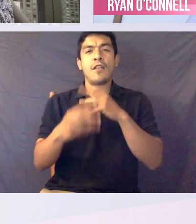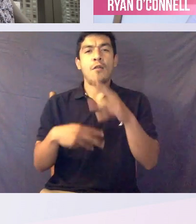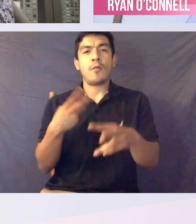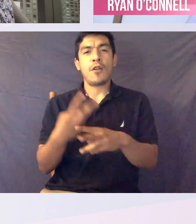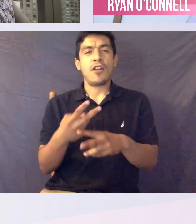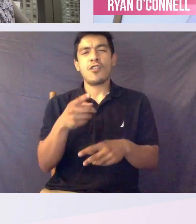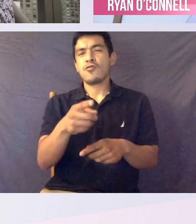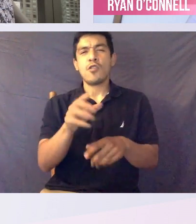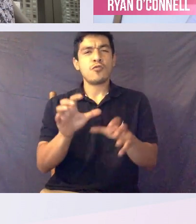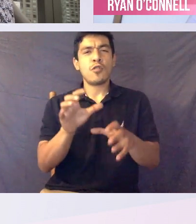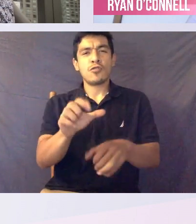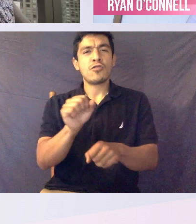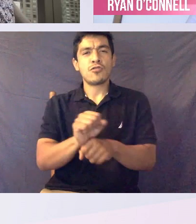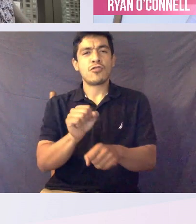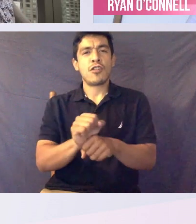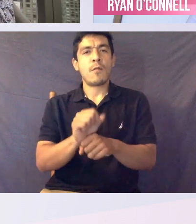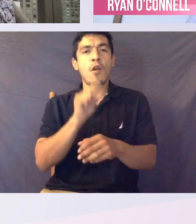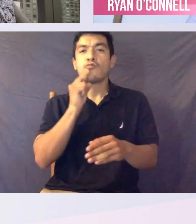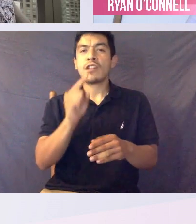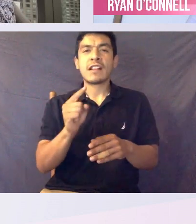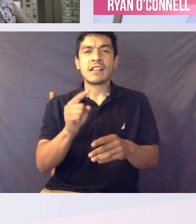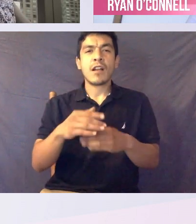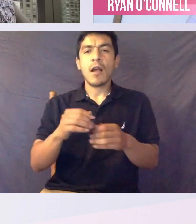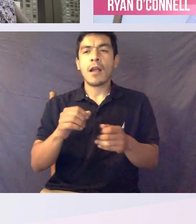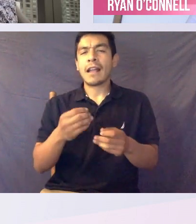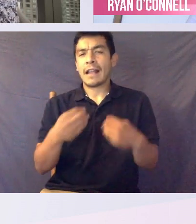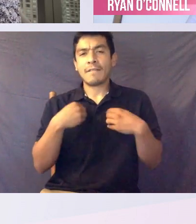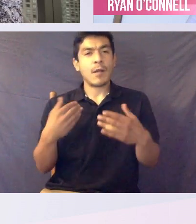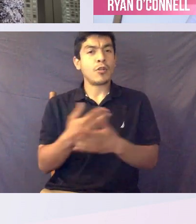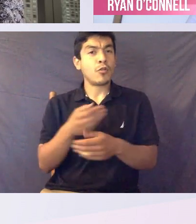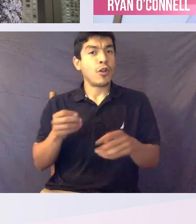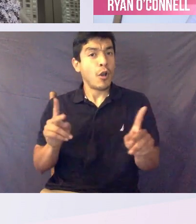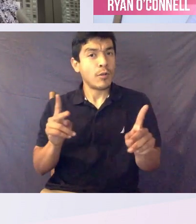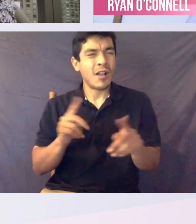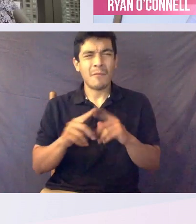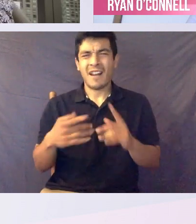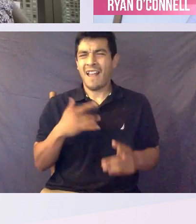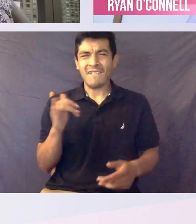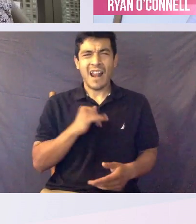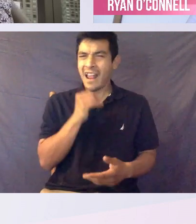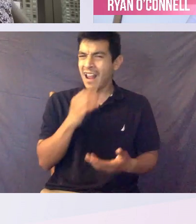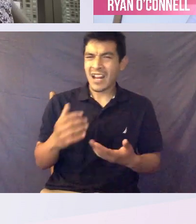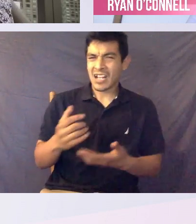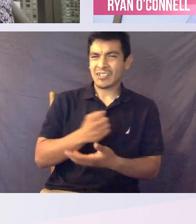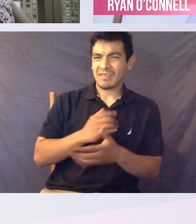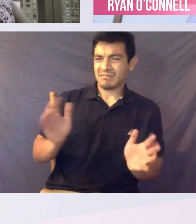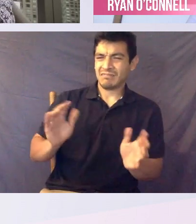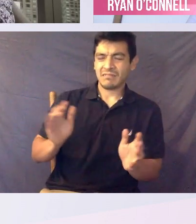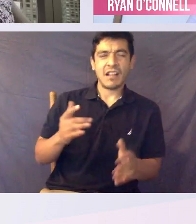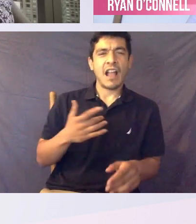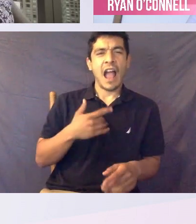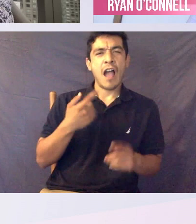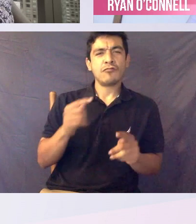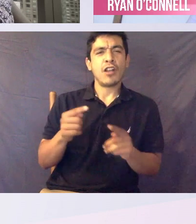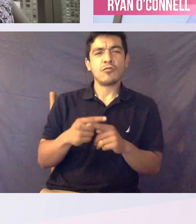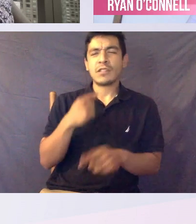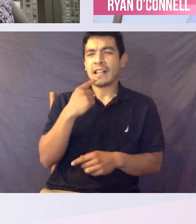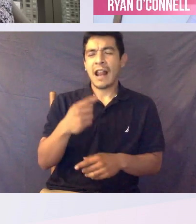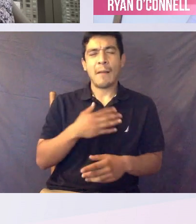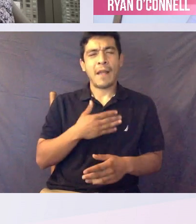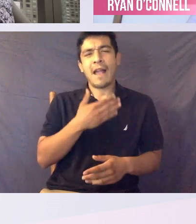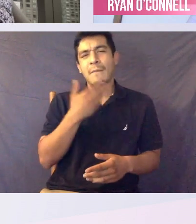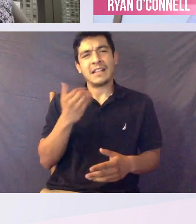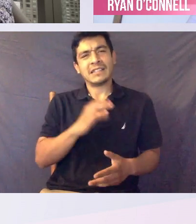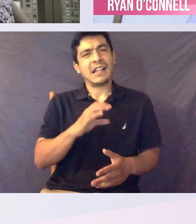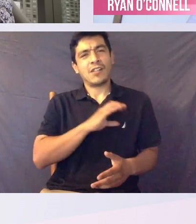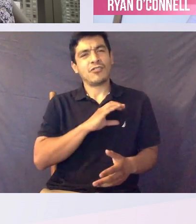really opened up gates for us. And I felt undeserving of that because I was like, I'm just here trying to tell the best story and play the best, most honest characters